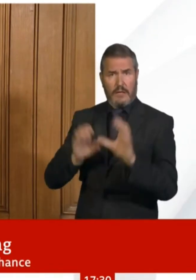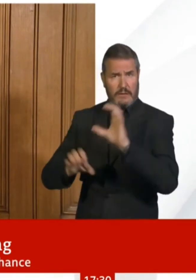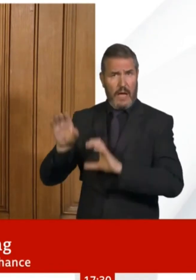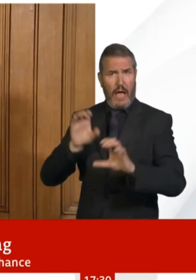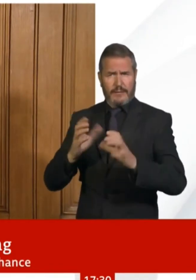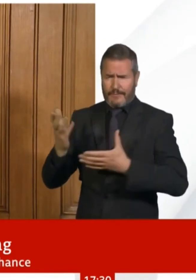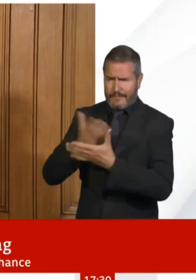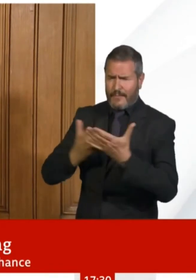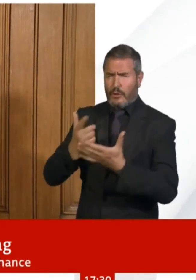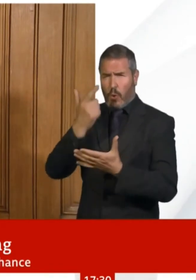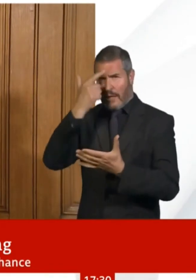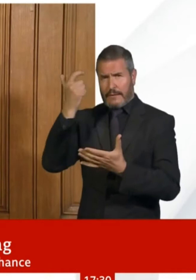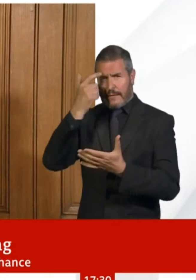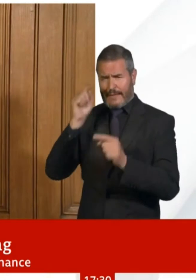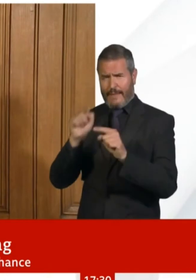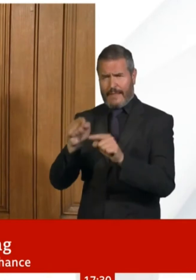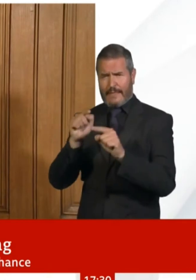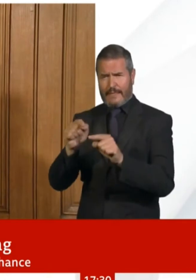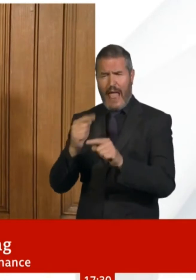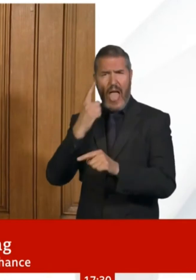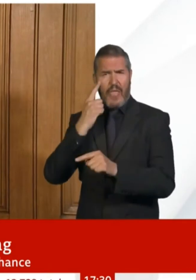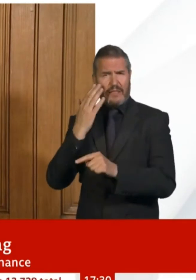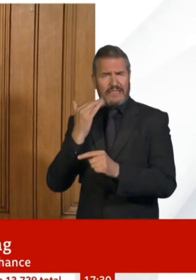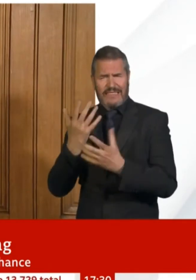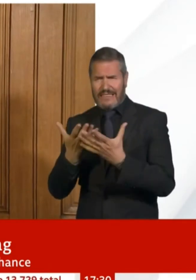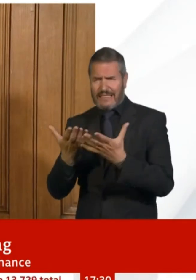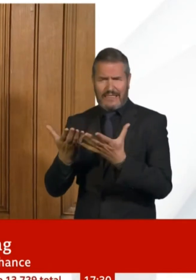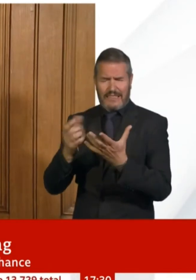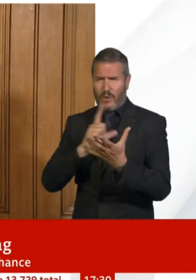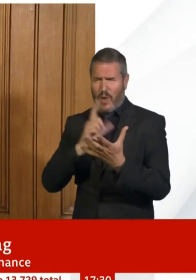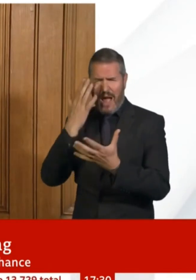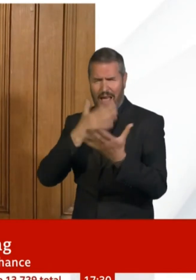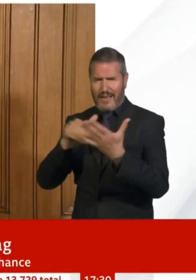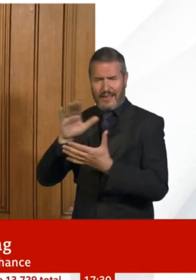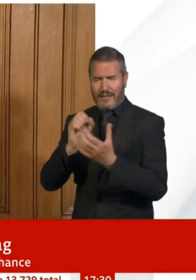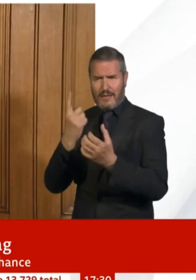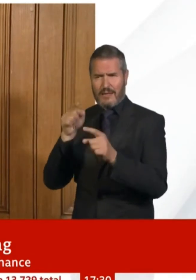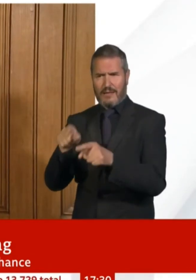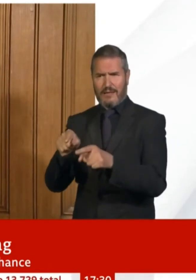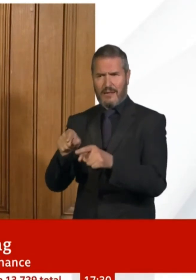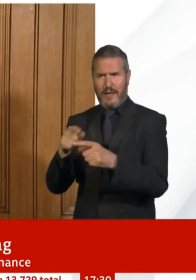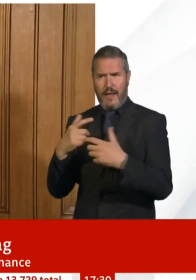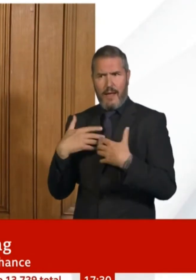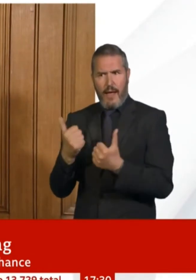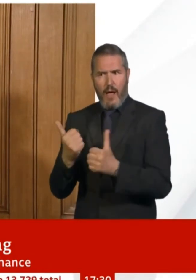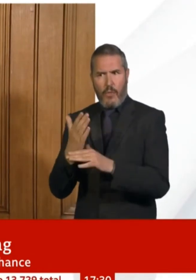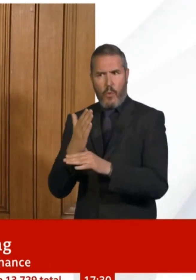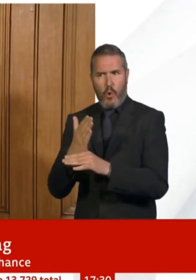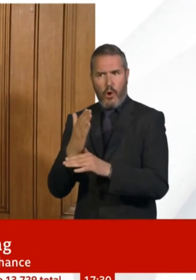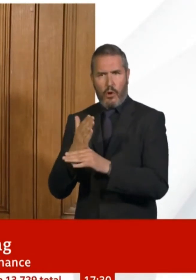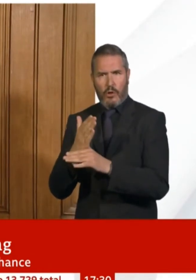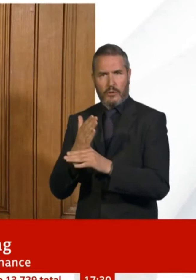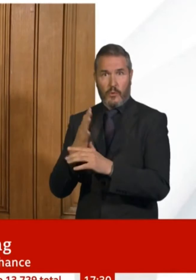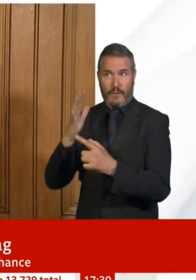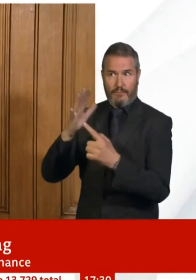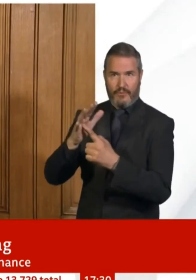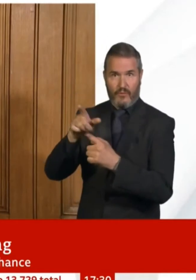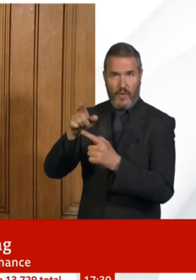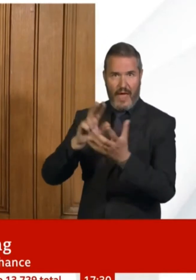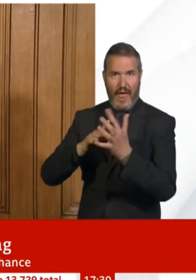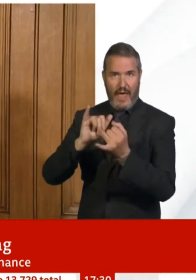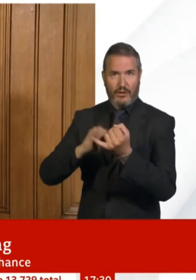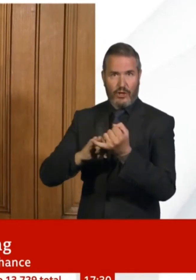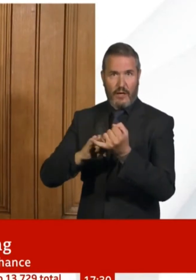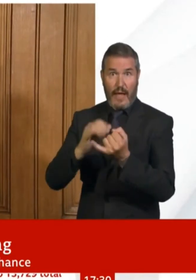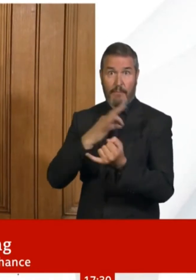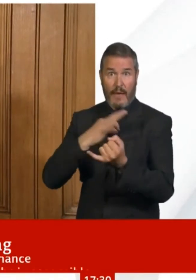terms of trying to tease this apart today, also looking very specifically at healthcare workers with leaders of the NHS and across